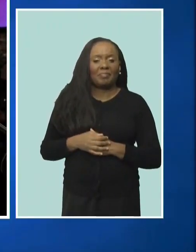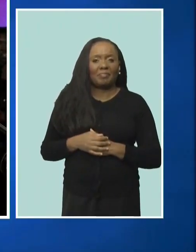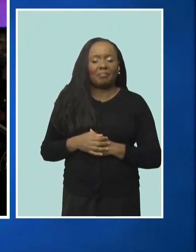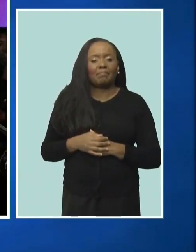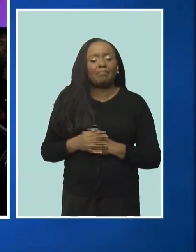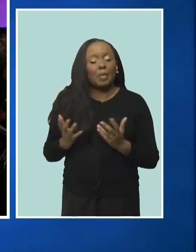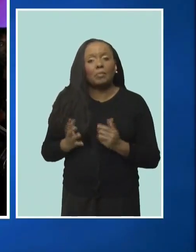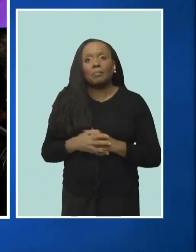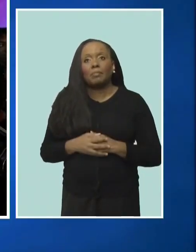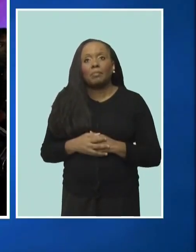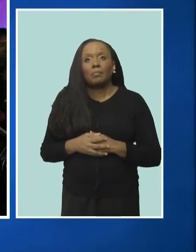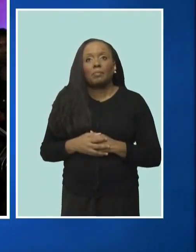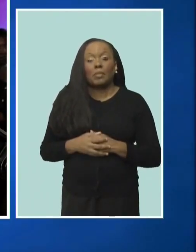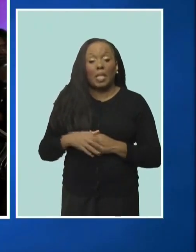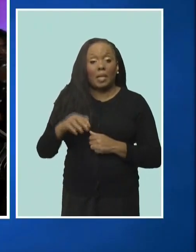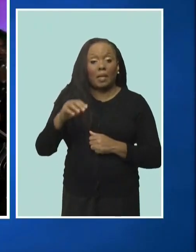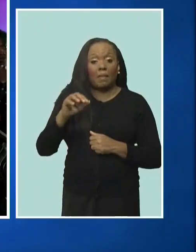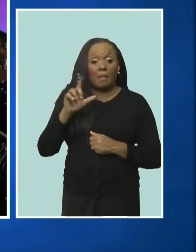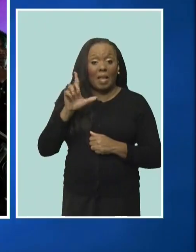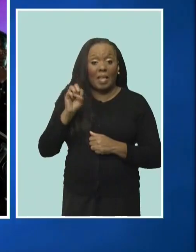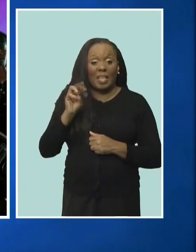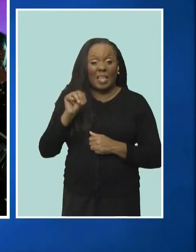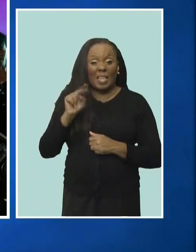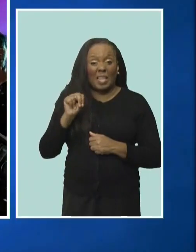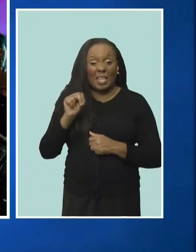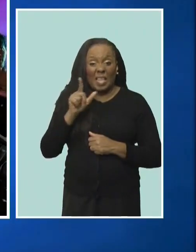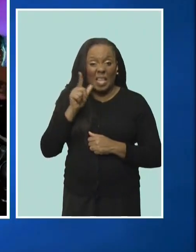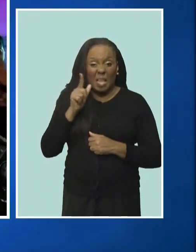So, 1 ounce of lemon juice,